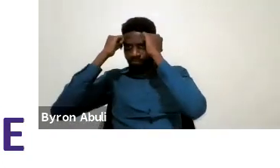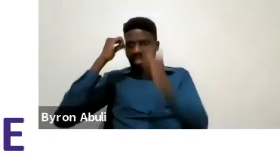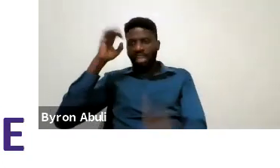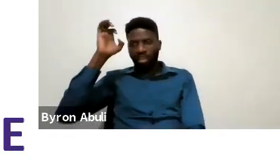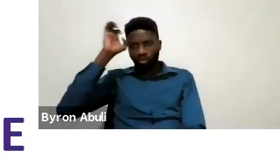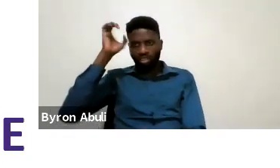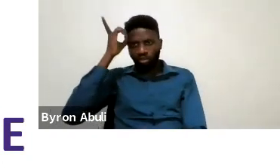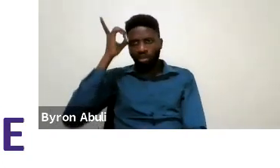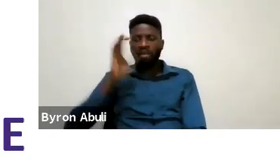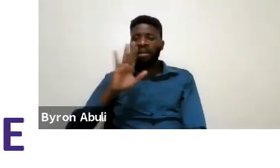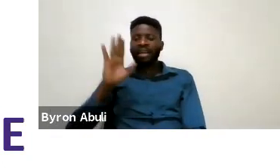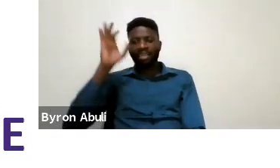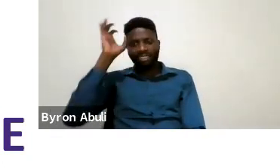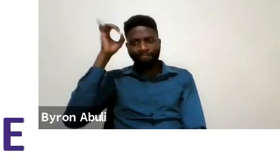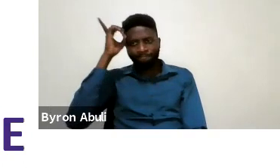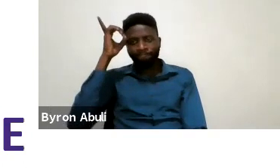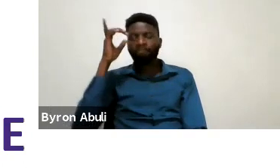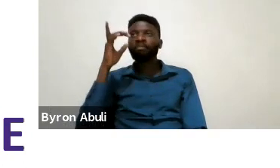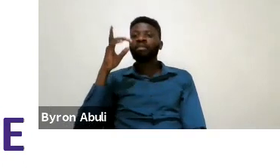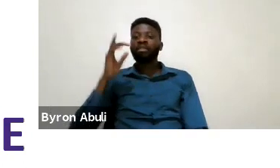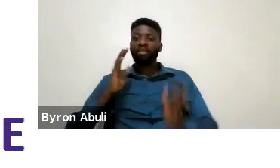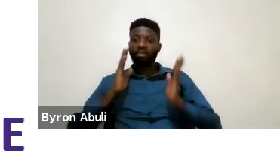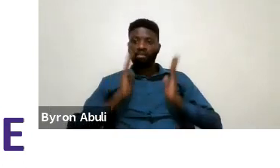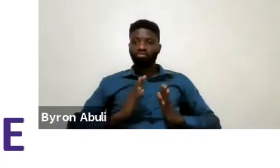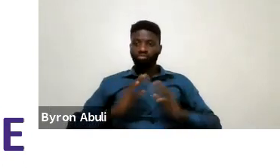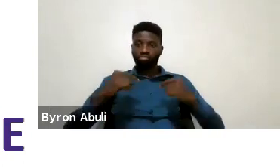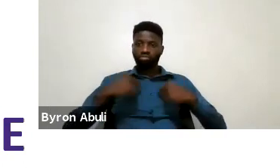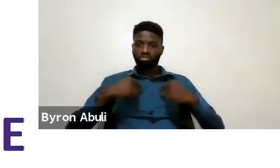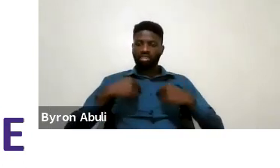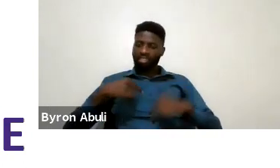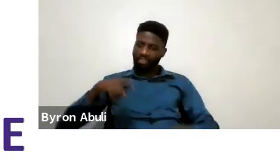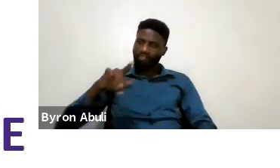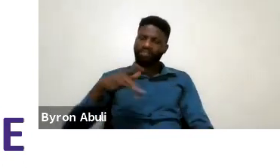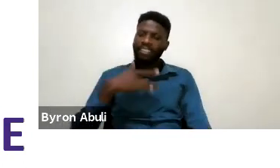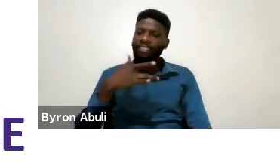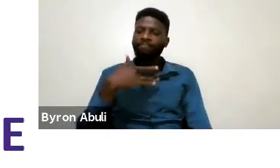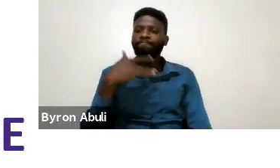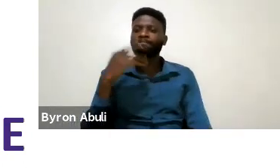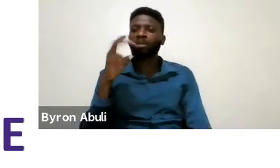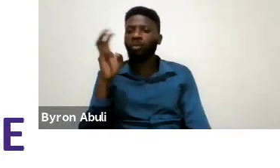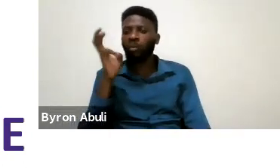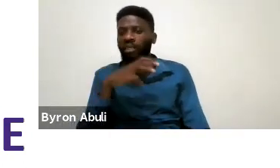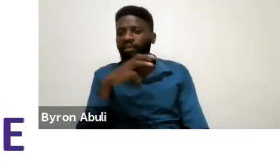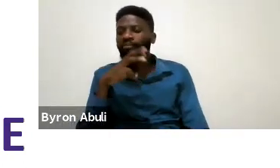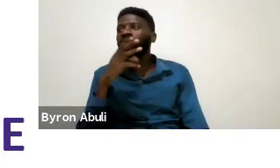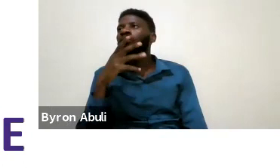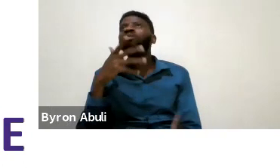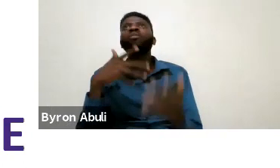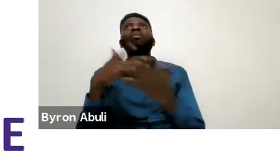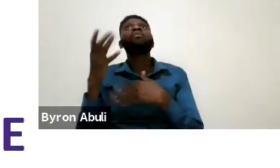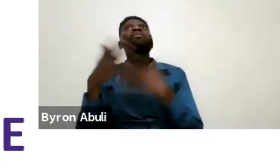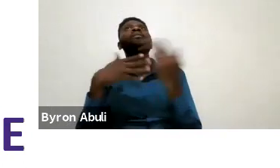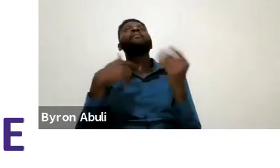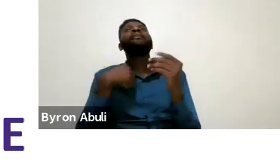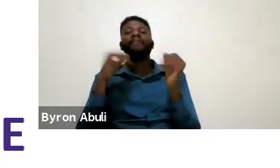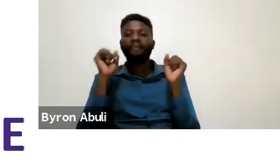education, and for a person like me, they find it somehow weird whether I'll be able to make it now that